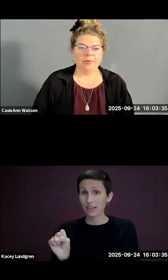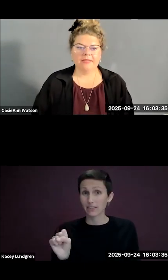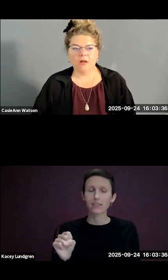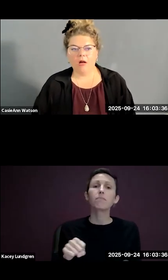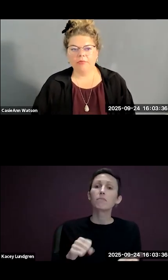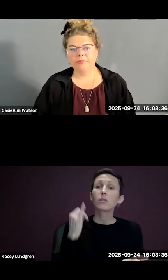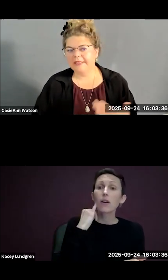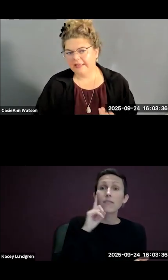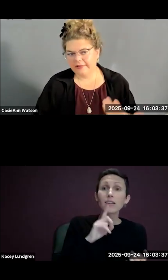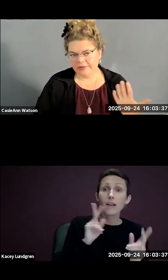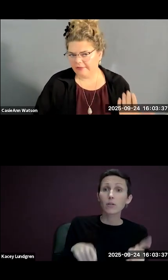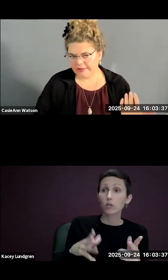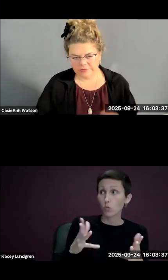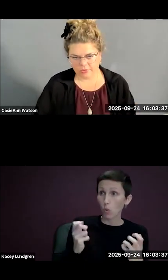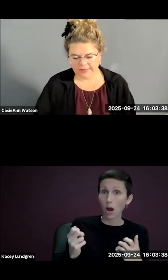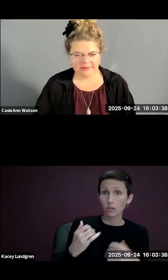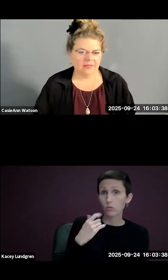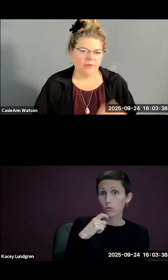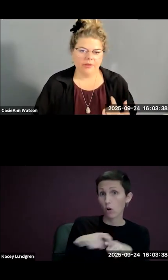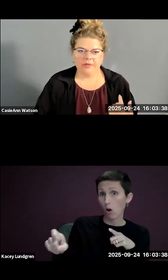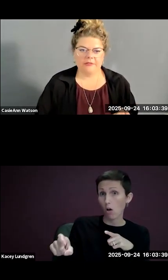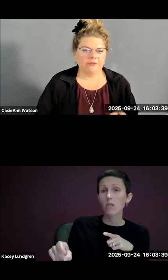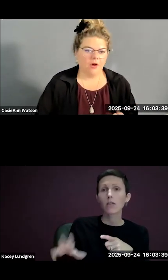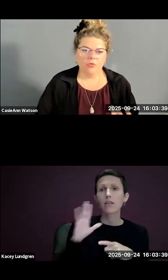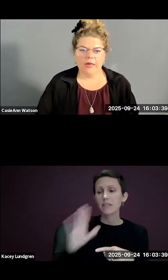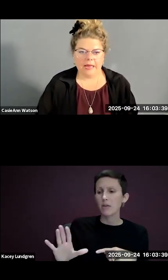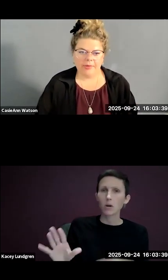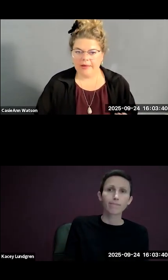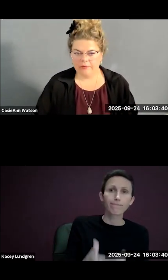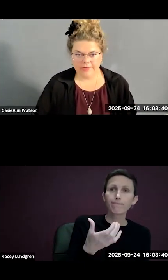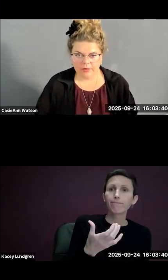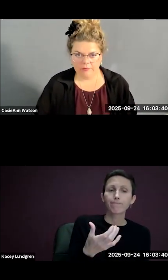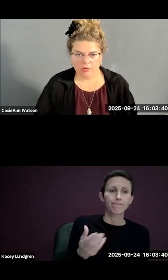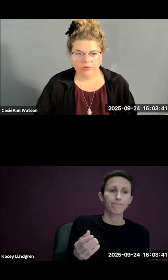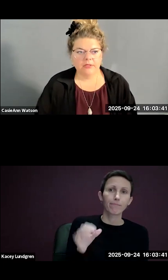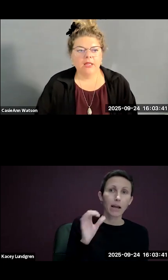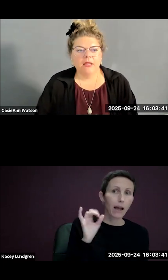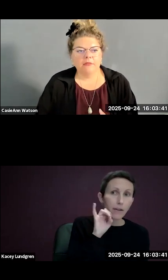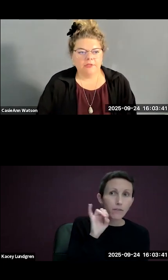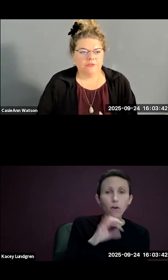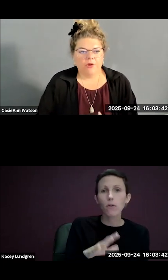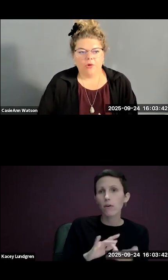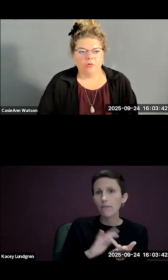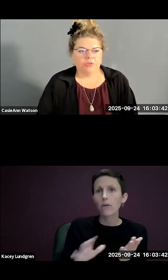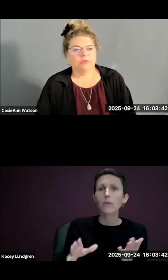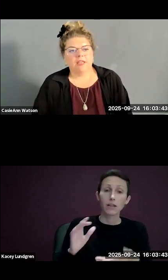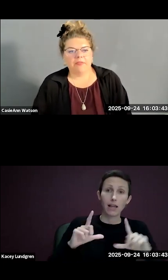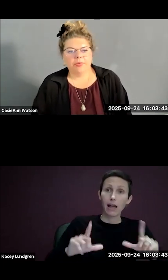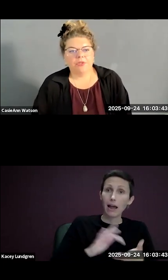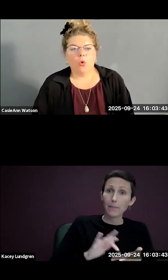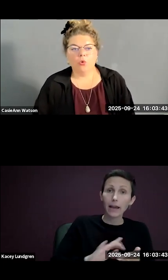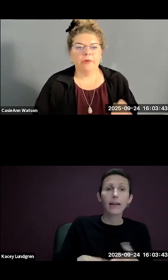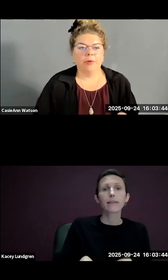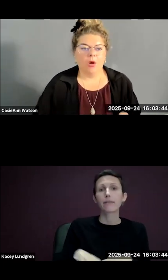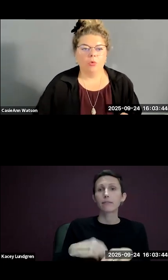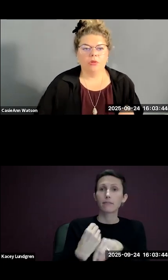person wants to place a call, they take their device of choice, whether that's phone, iPad, or video phone. The first photo shows a